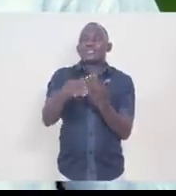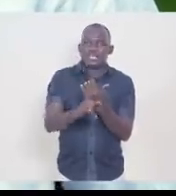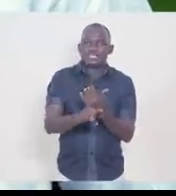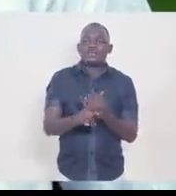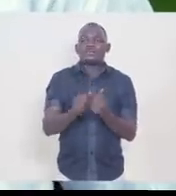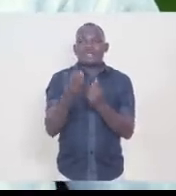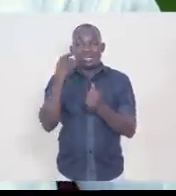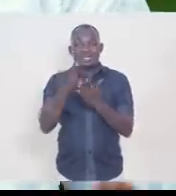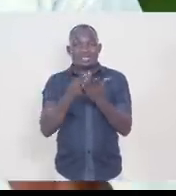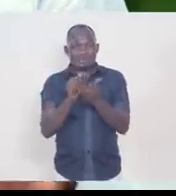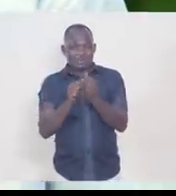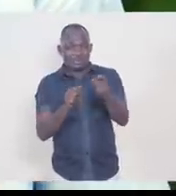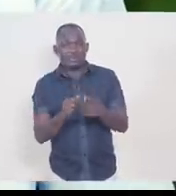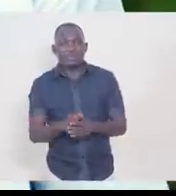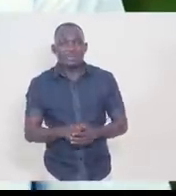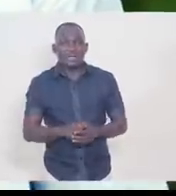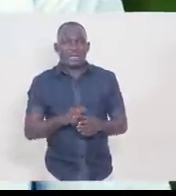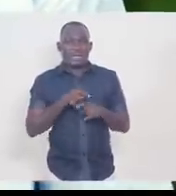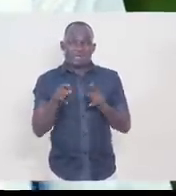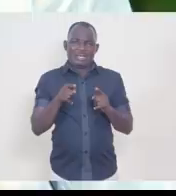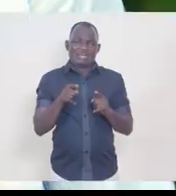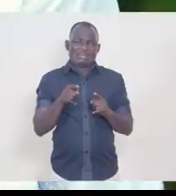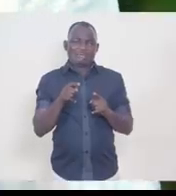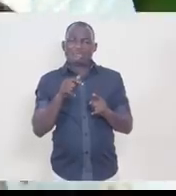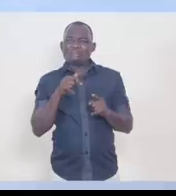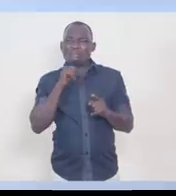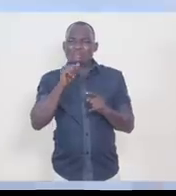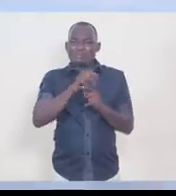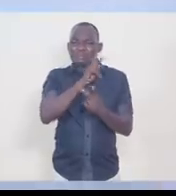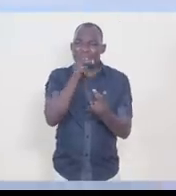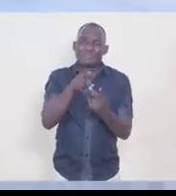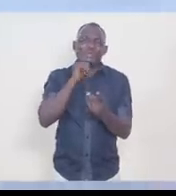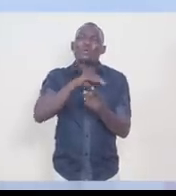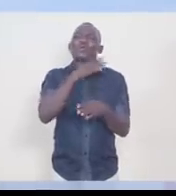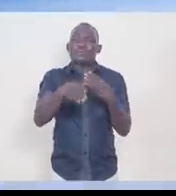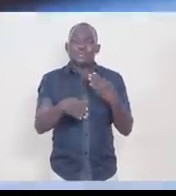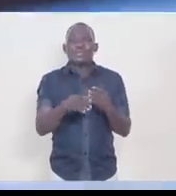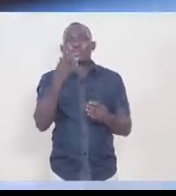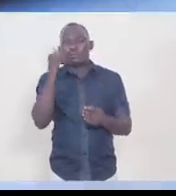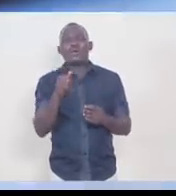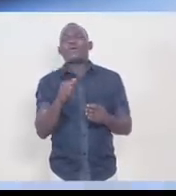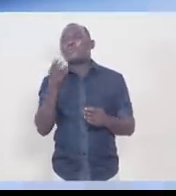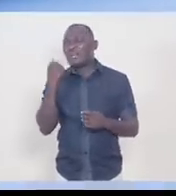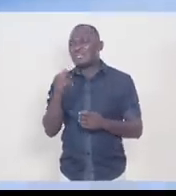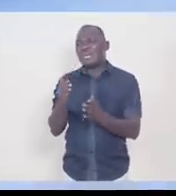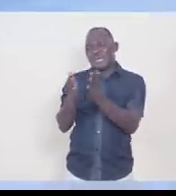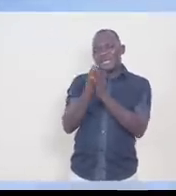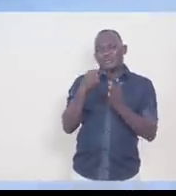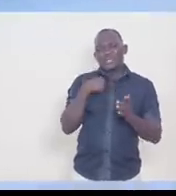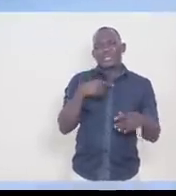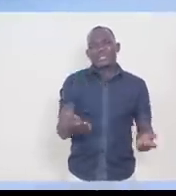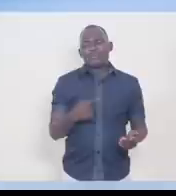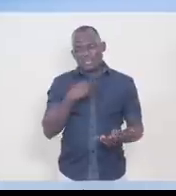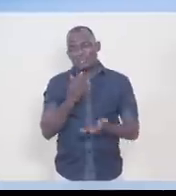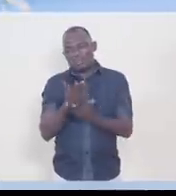man I spoke to you about, but it hasn't, you know, concretized. That is why... But that is why you need to come and see me, and